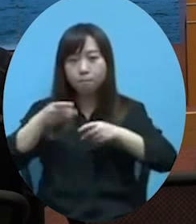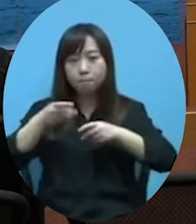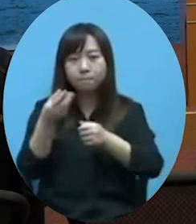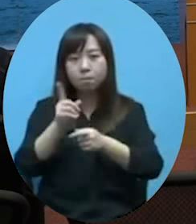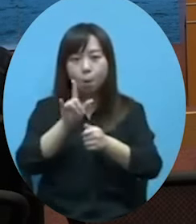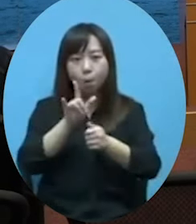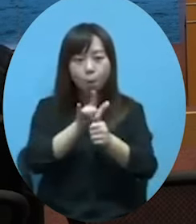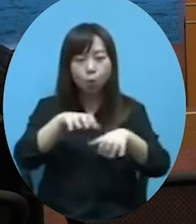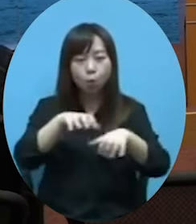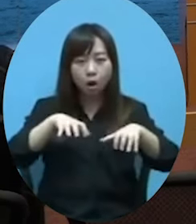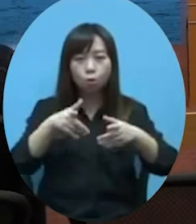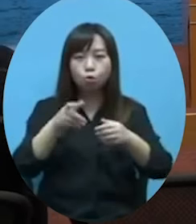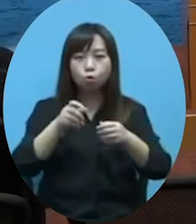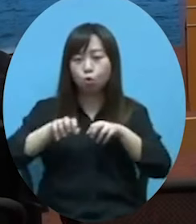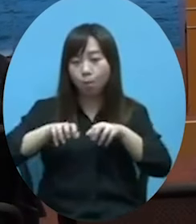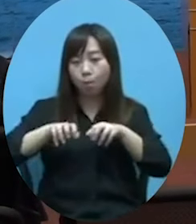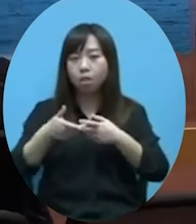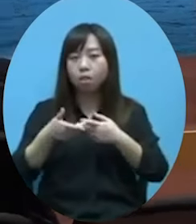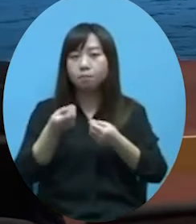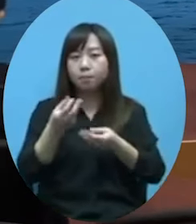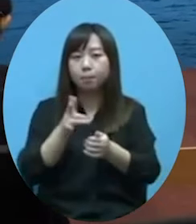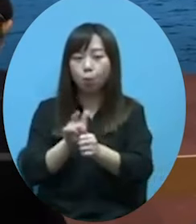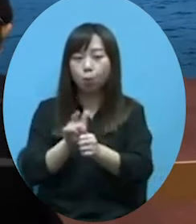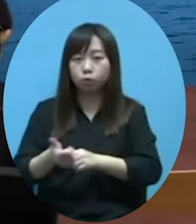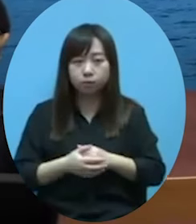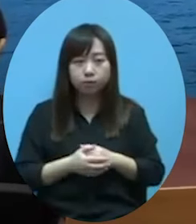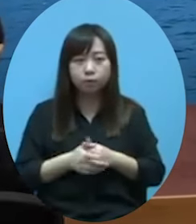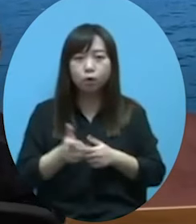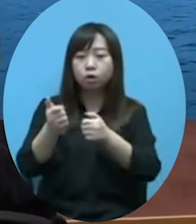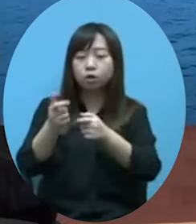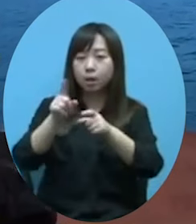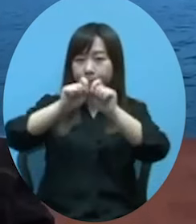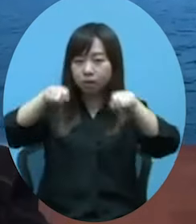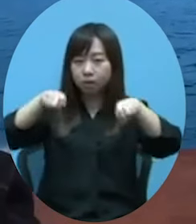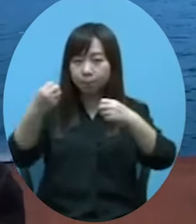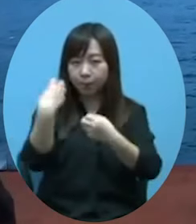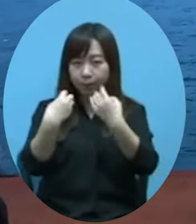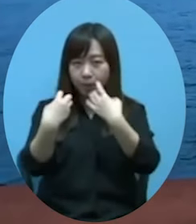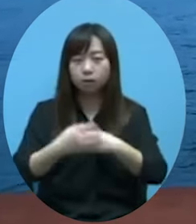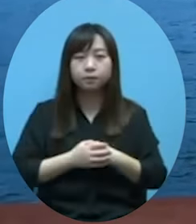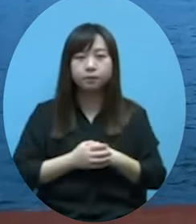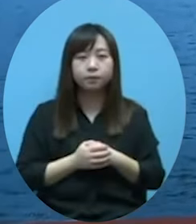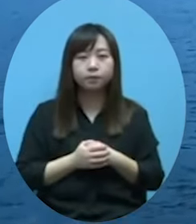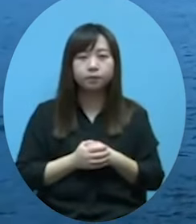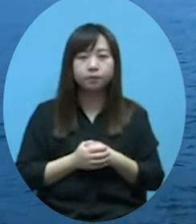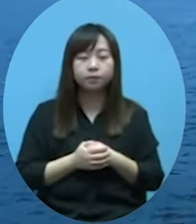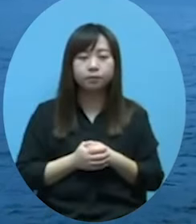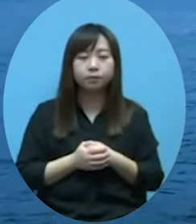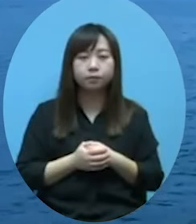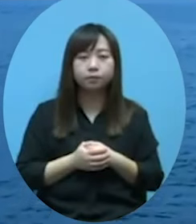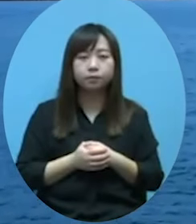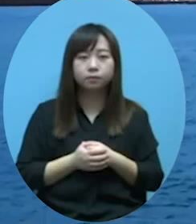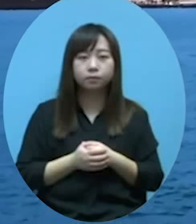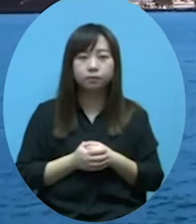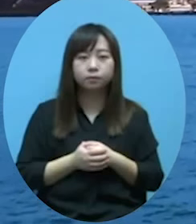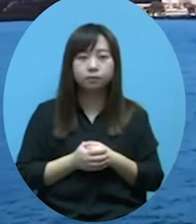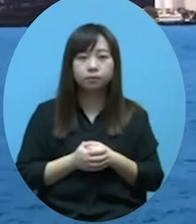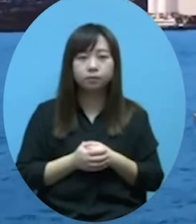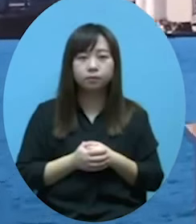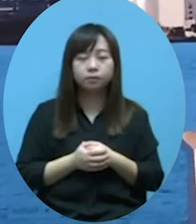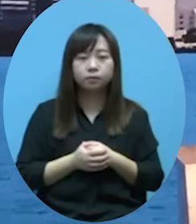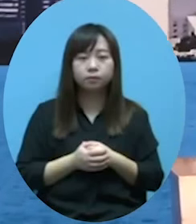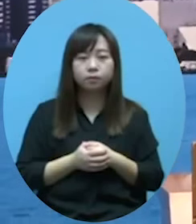Thank you for your answerYou mentioned about the low level of infection whether it is confirmed or